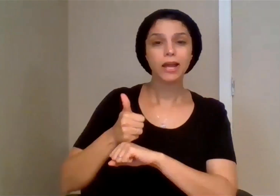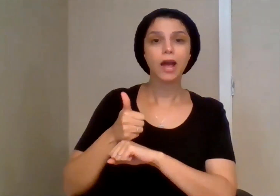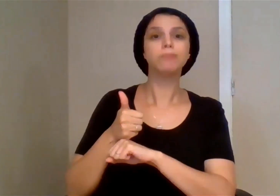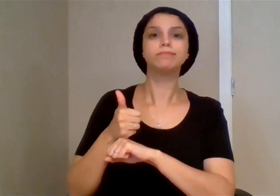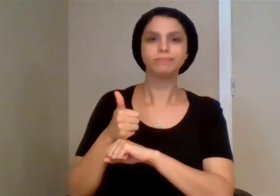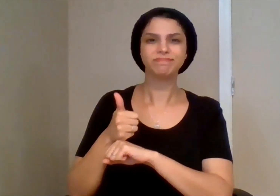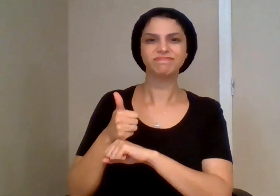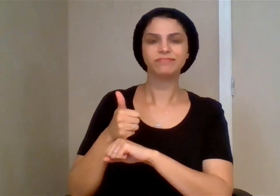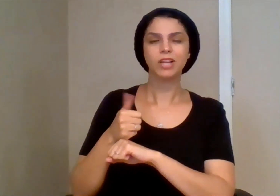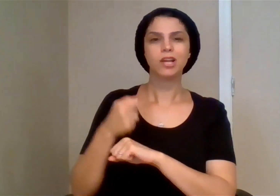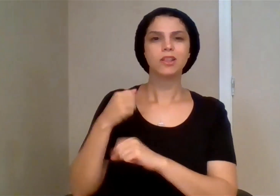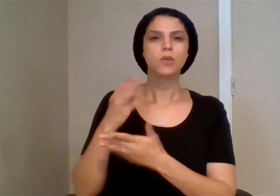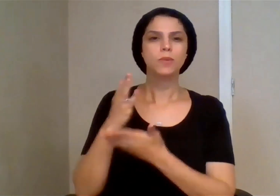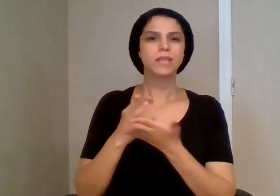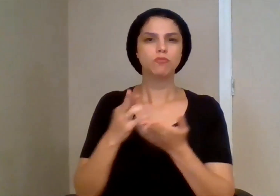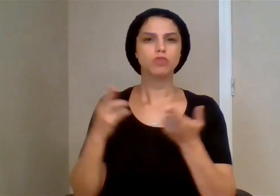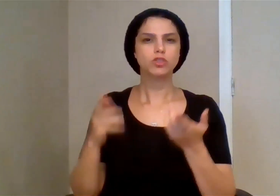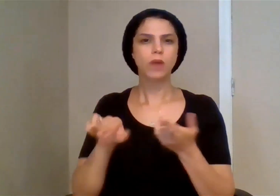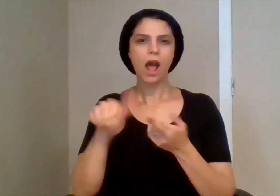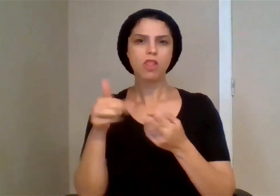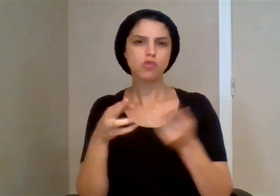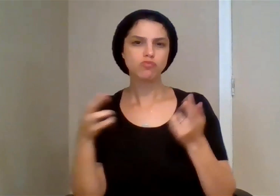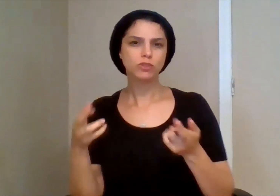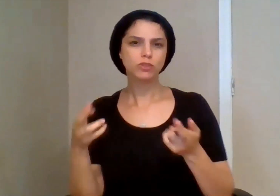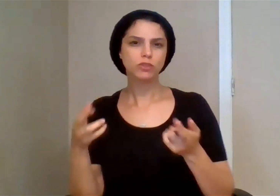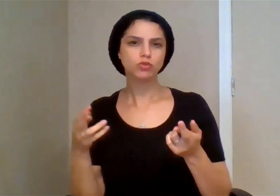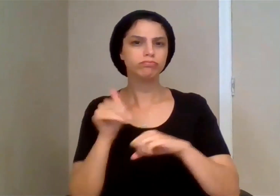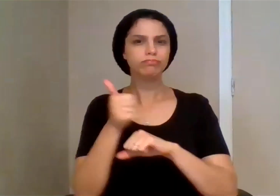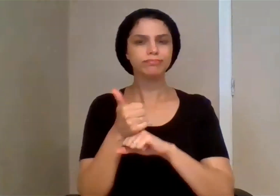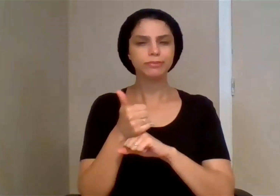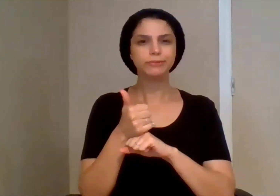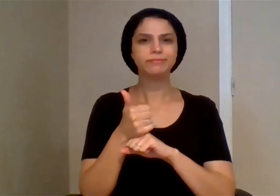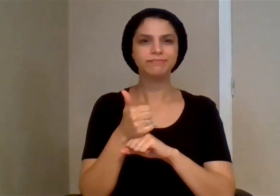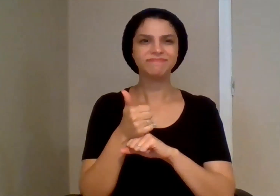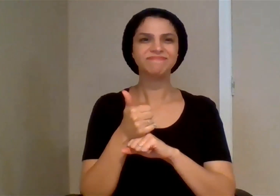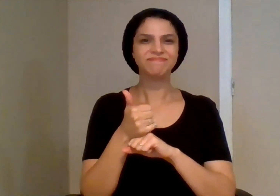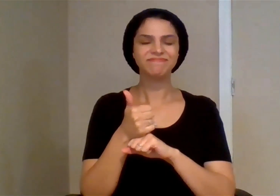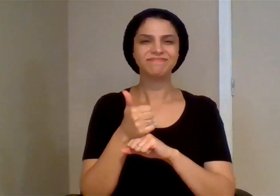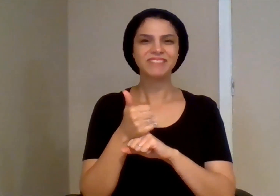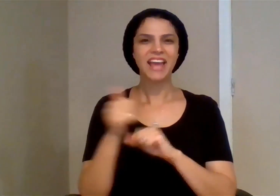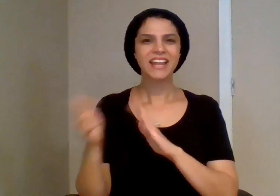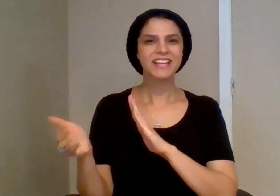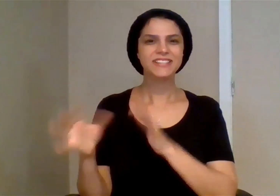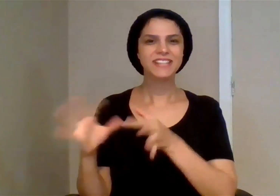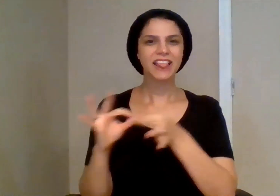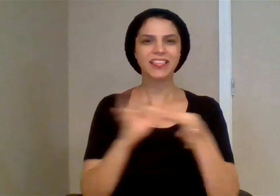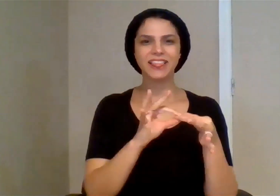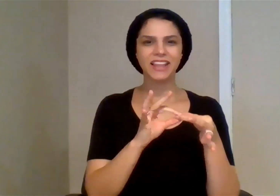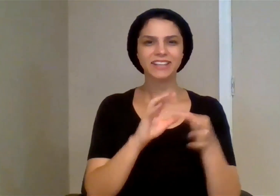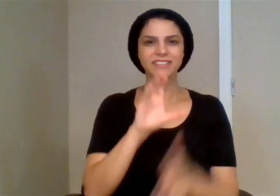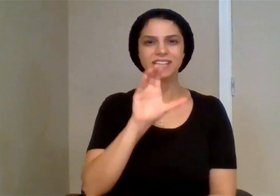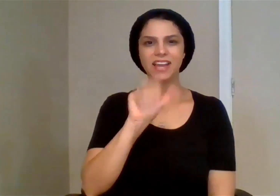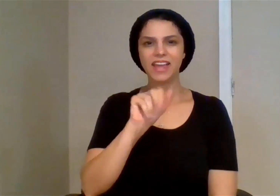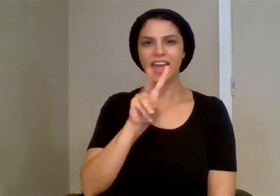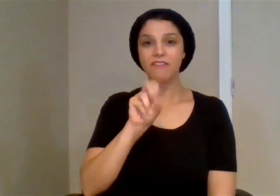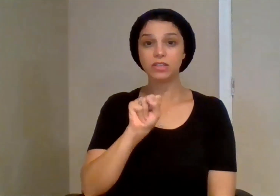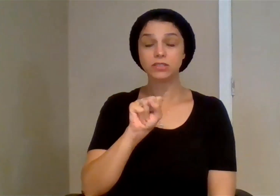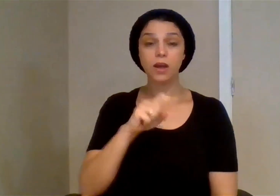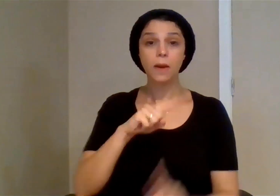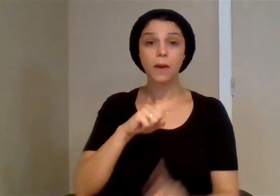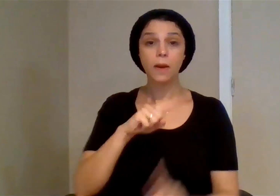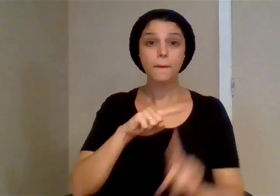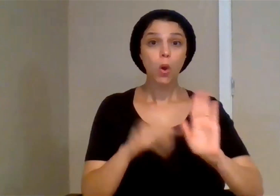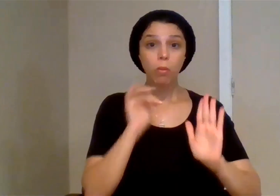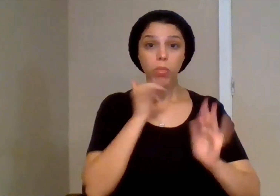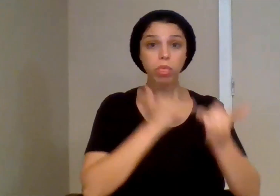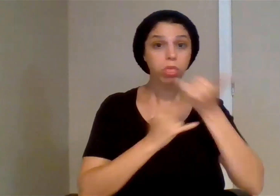it says resources or other resources. And then there's a link to Canvas. And right now it's producing an error. We're